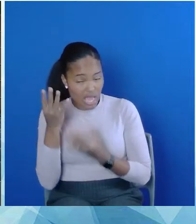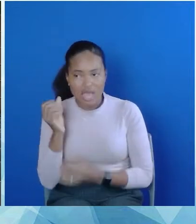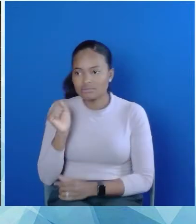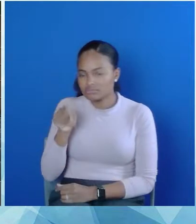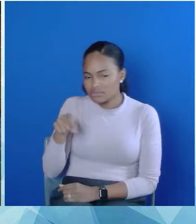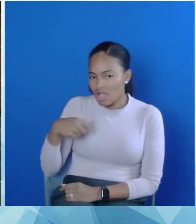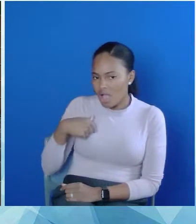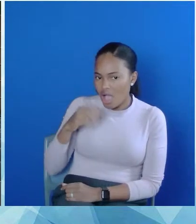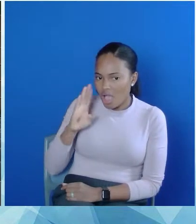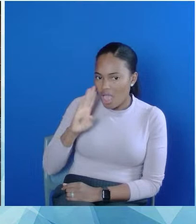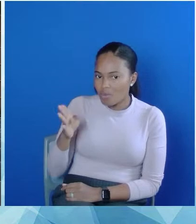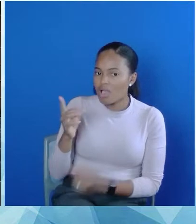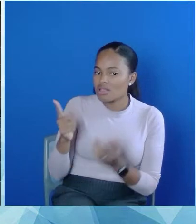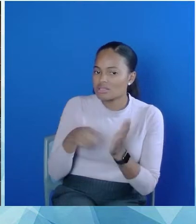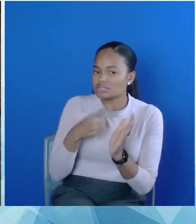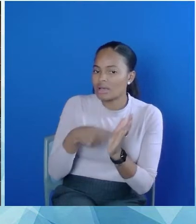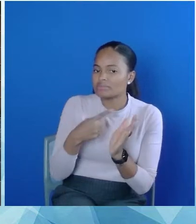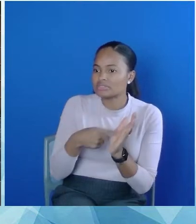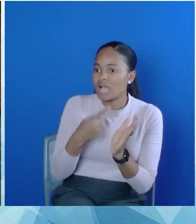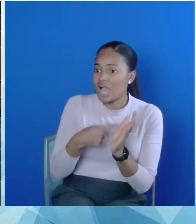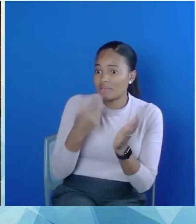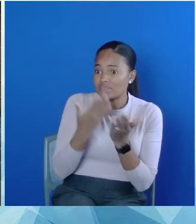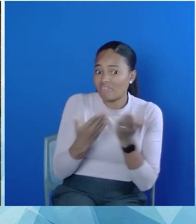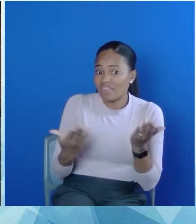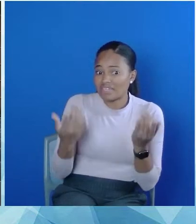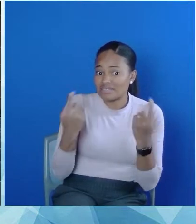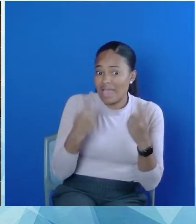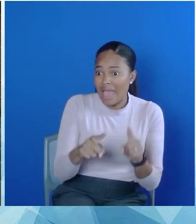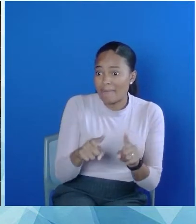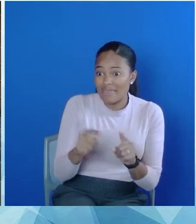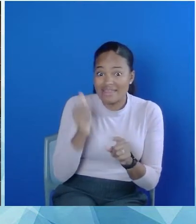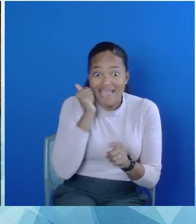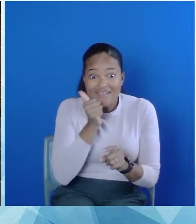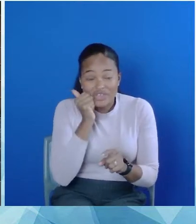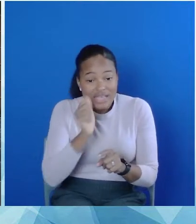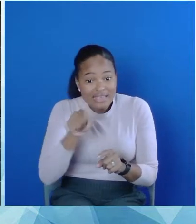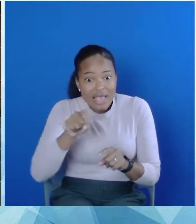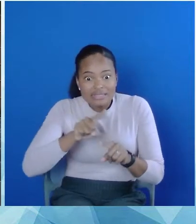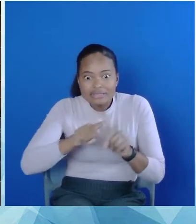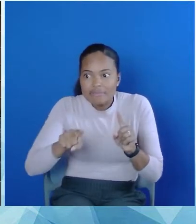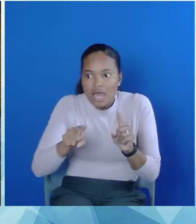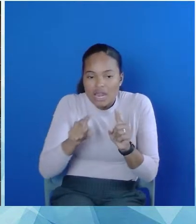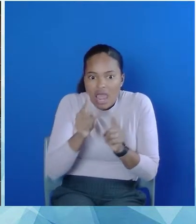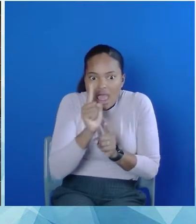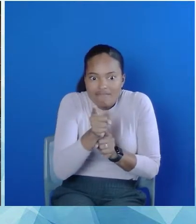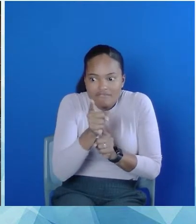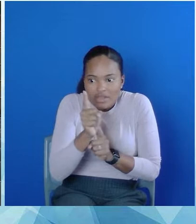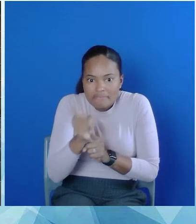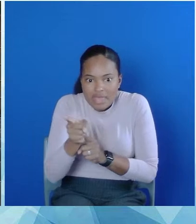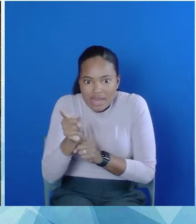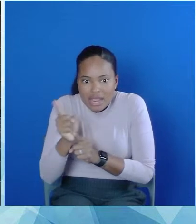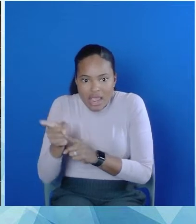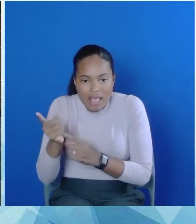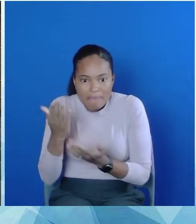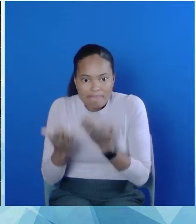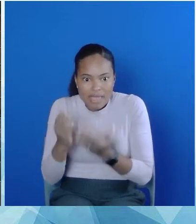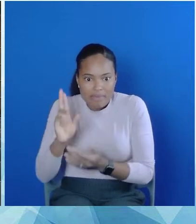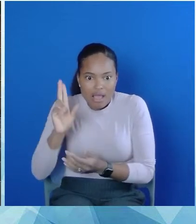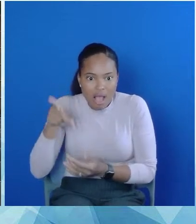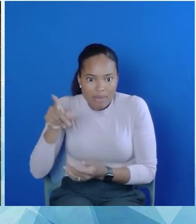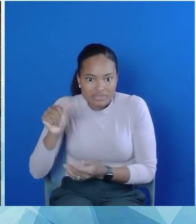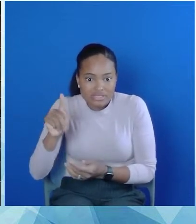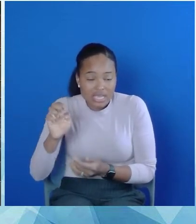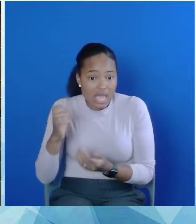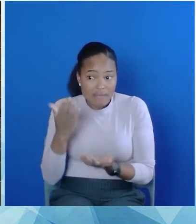not just a day-by-day basis, but it happens on a minute-by-minute basis. So there have been updates just between yesterday and today, and I